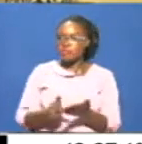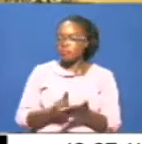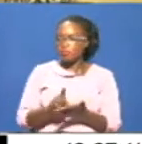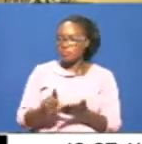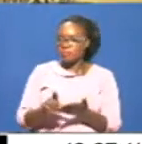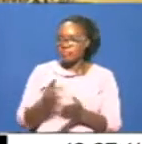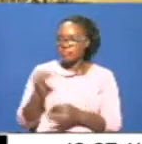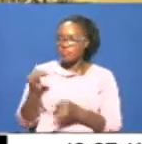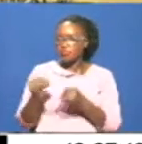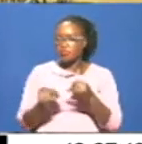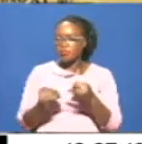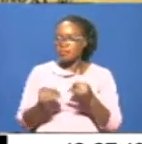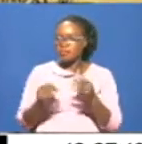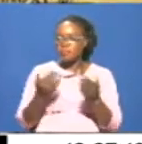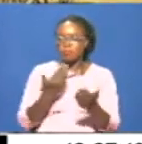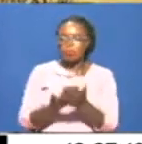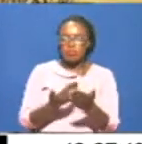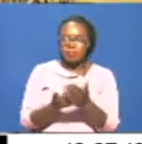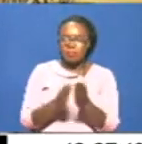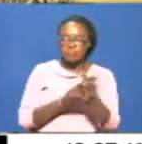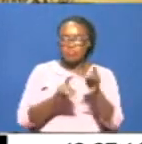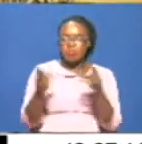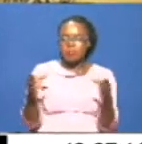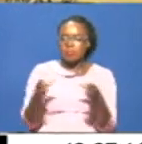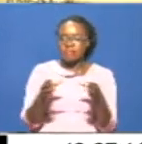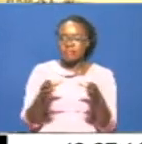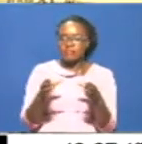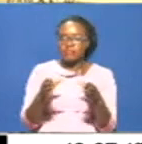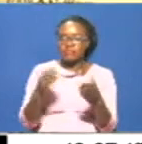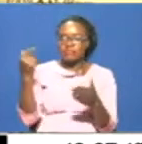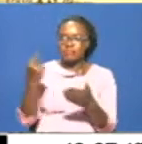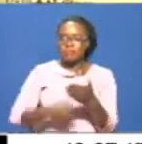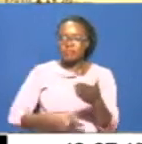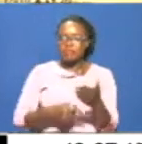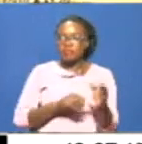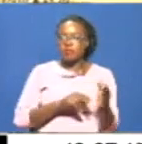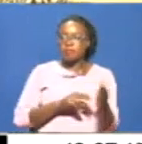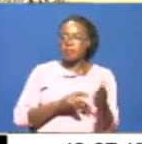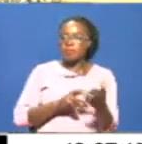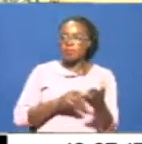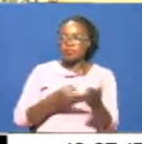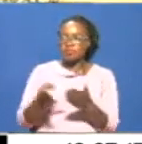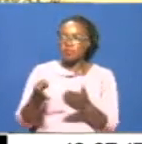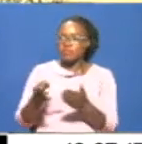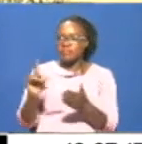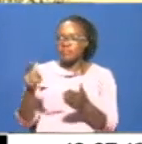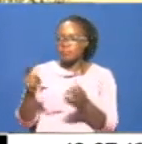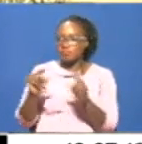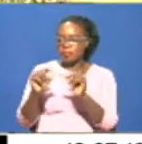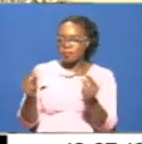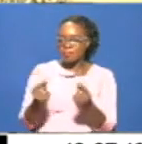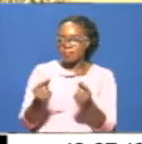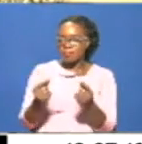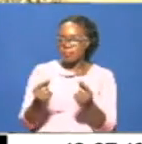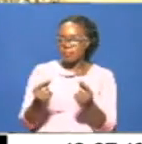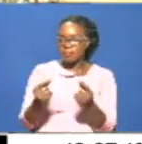conclusion, I wish to commend the Safaricom for waiving the transition fees for this first cohort of their